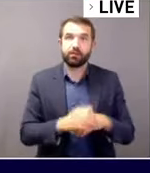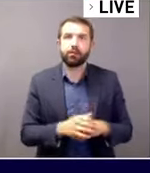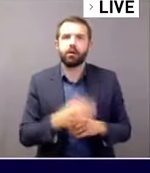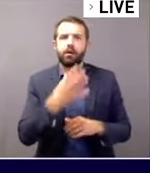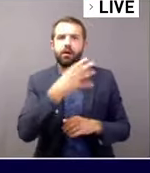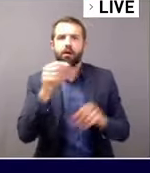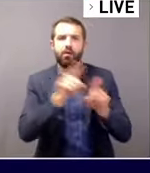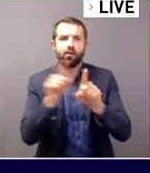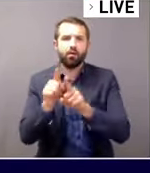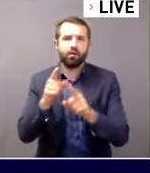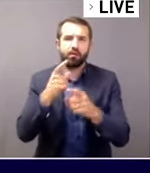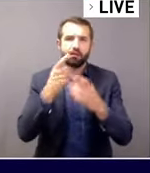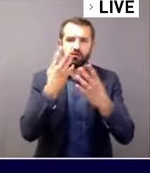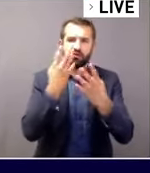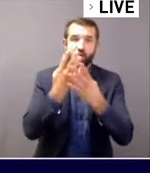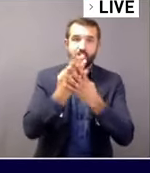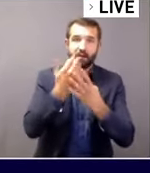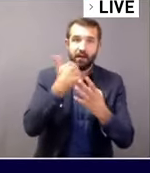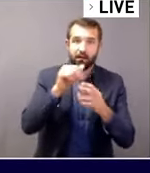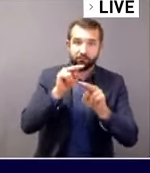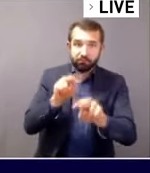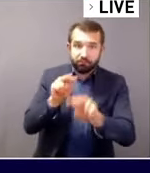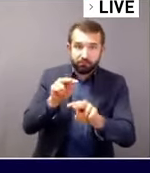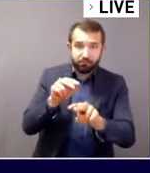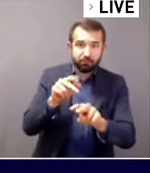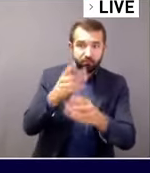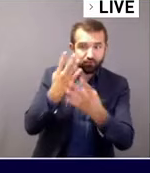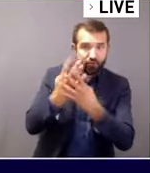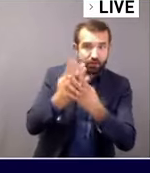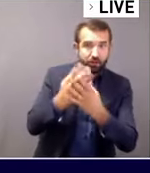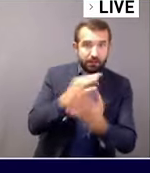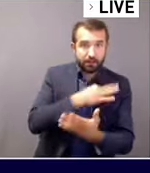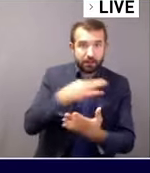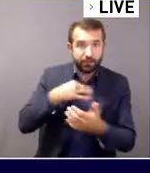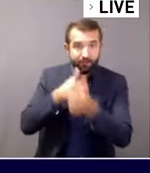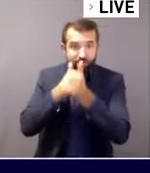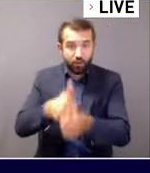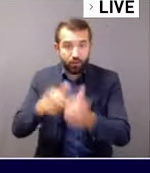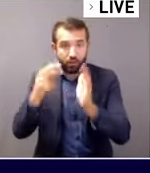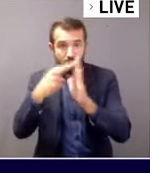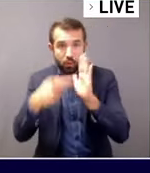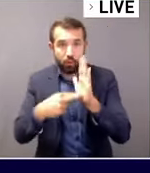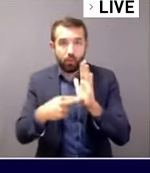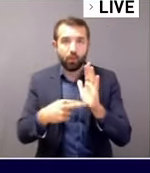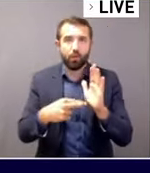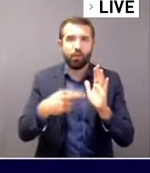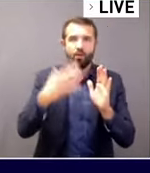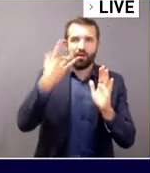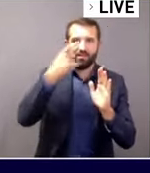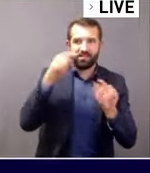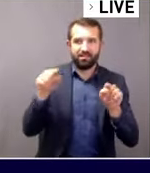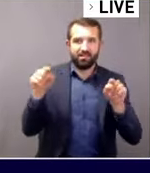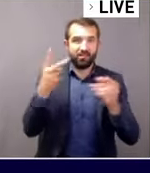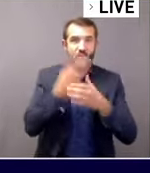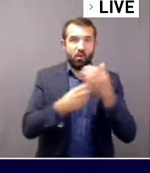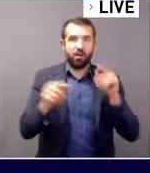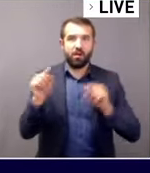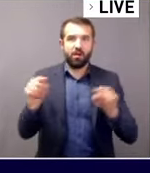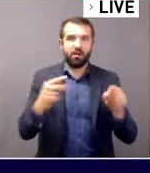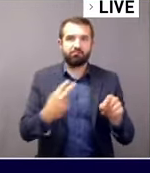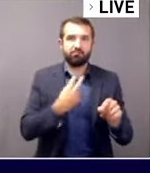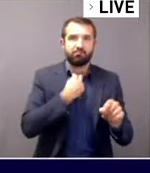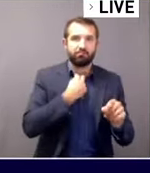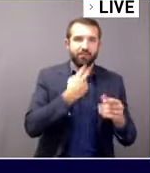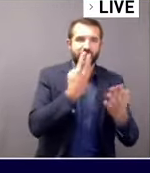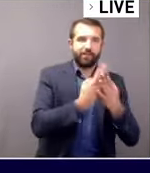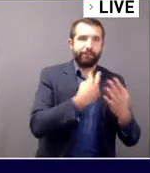potentially being exposed to this, mm-hmm. Very deadly disease and don't really have any recourse for that right now? Sure. With respect